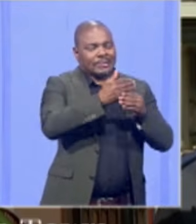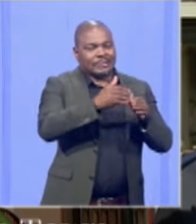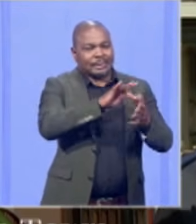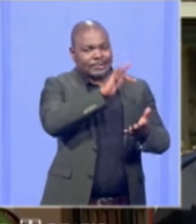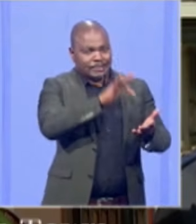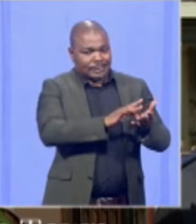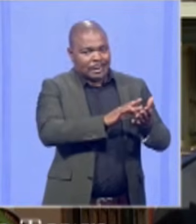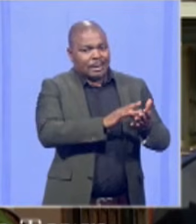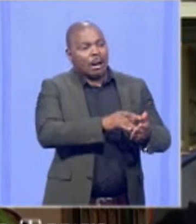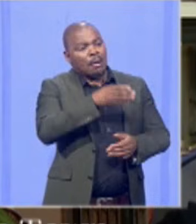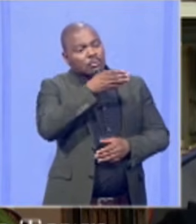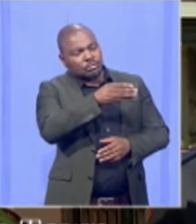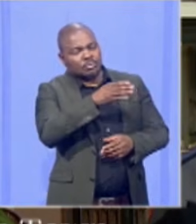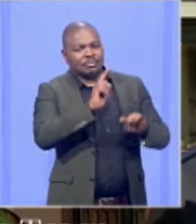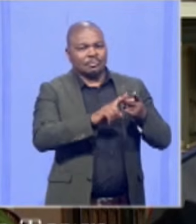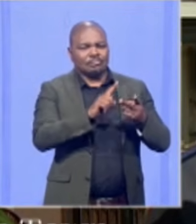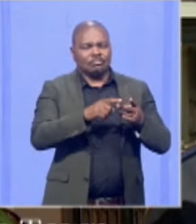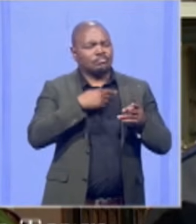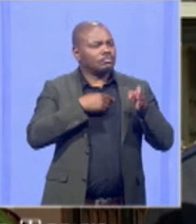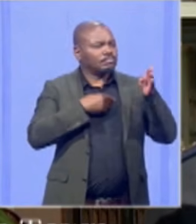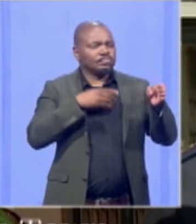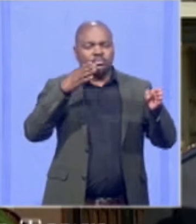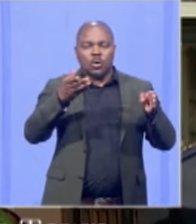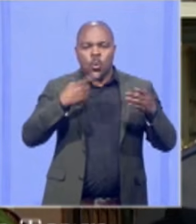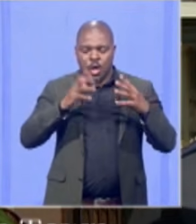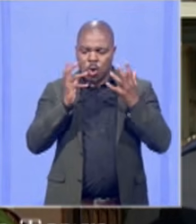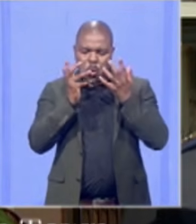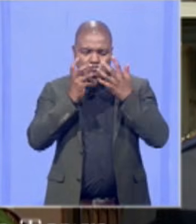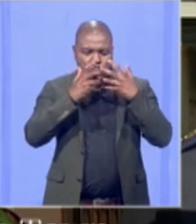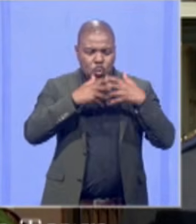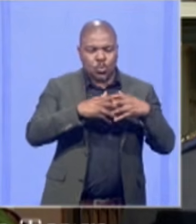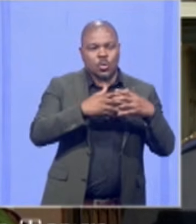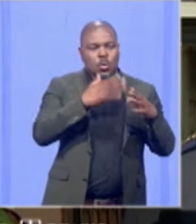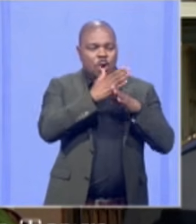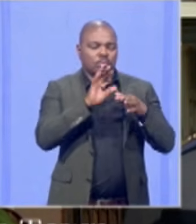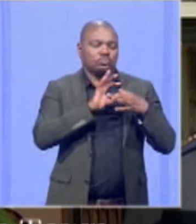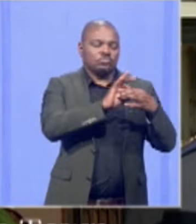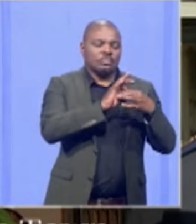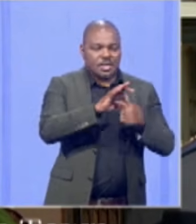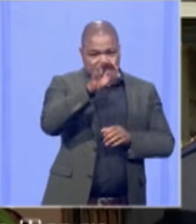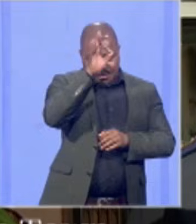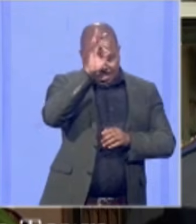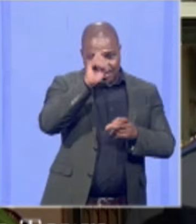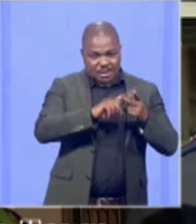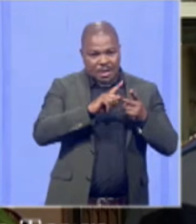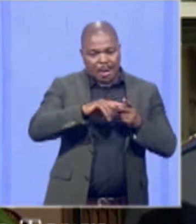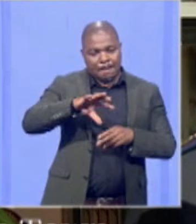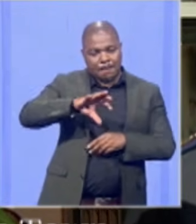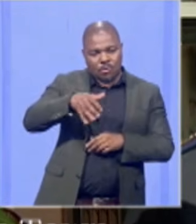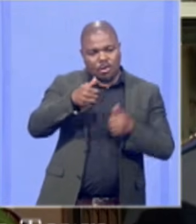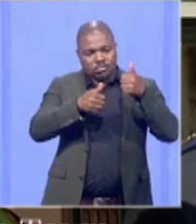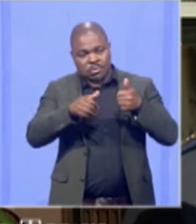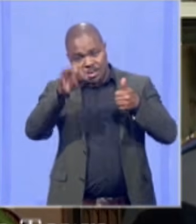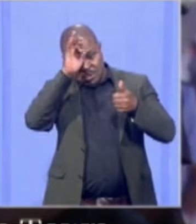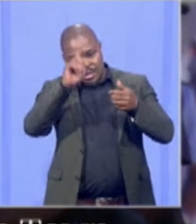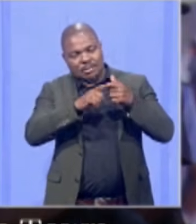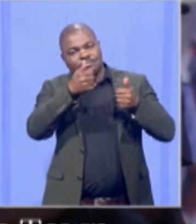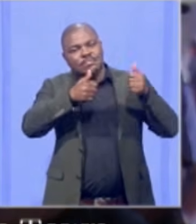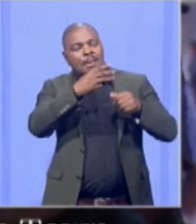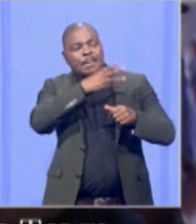jocks in various areas. So we are coordinating very closely with SABC, and we work closely with the Provincial Commission and his senior